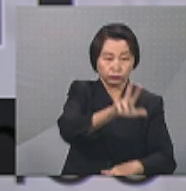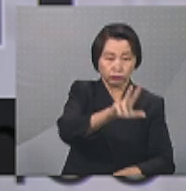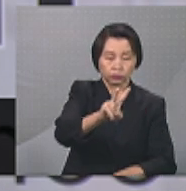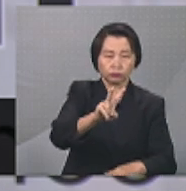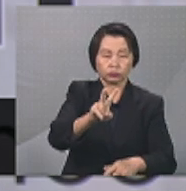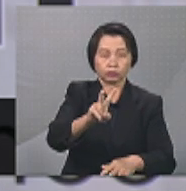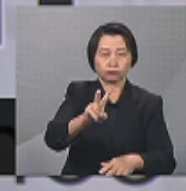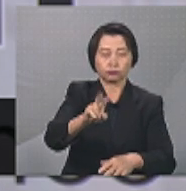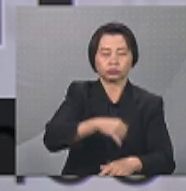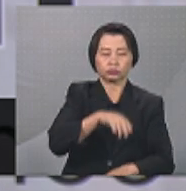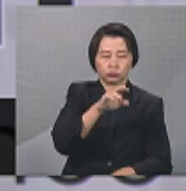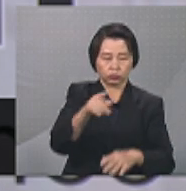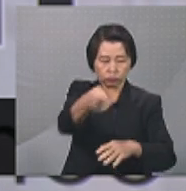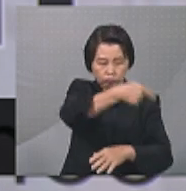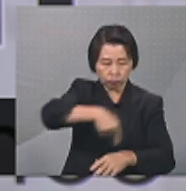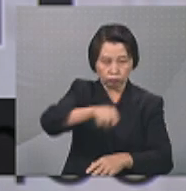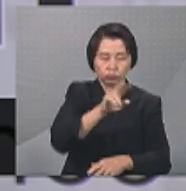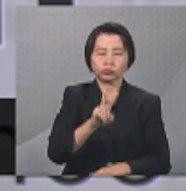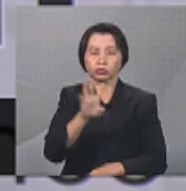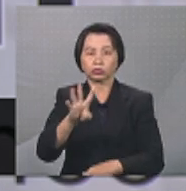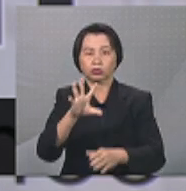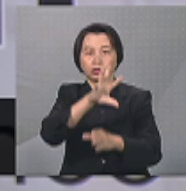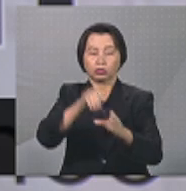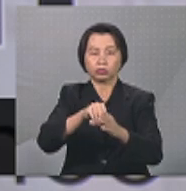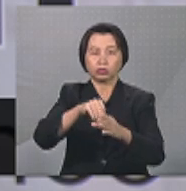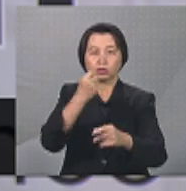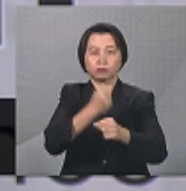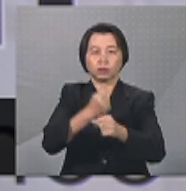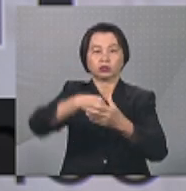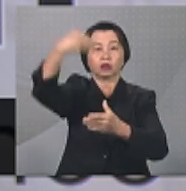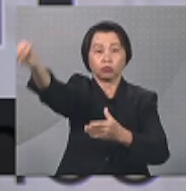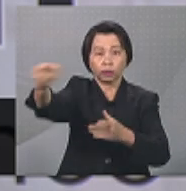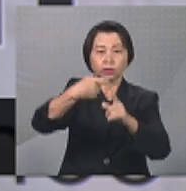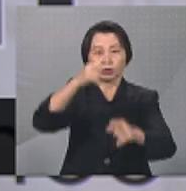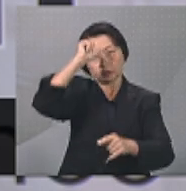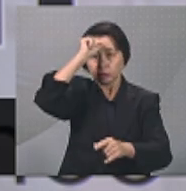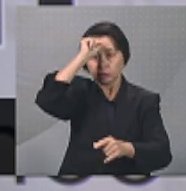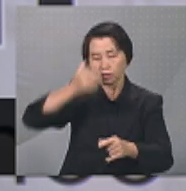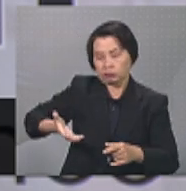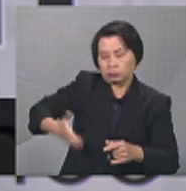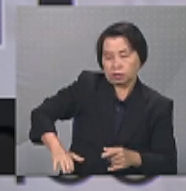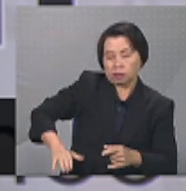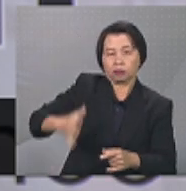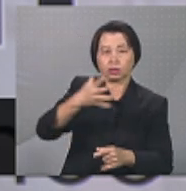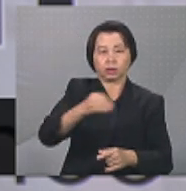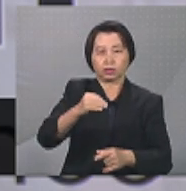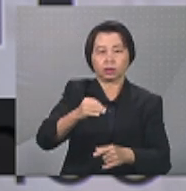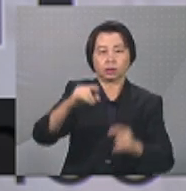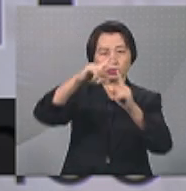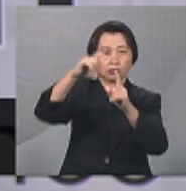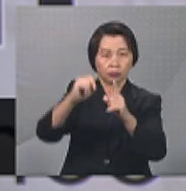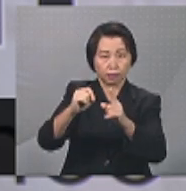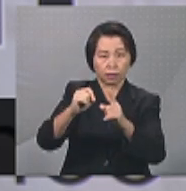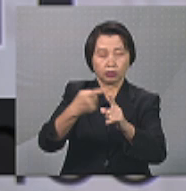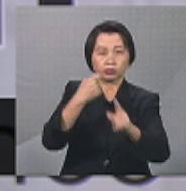transmission, 22 involving foreign workers from India, Bangladesh, as well as Pakistan. That is